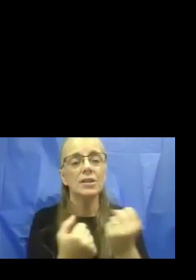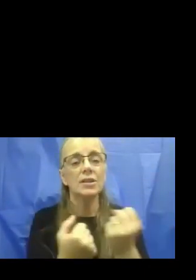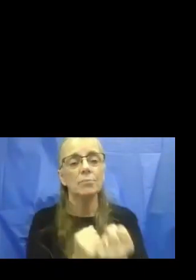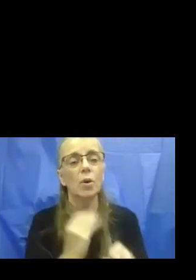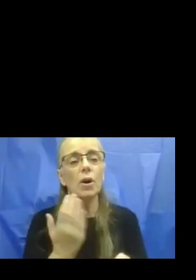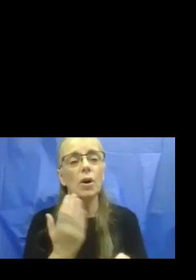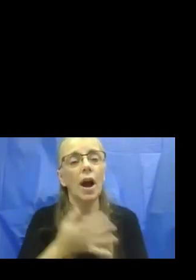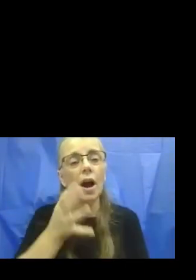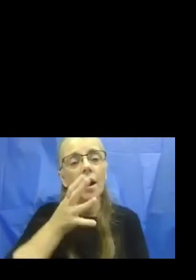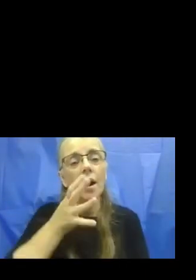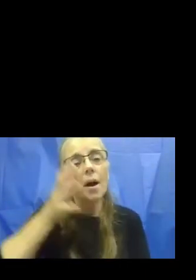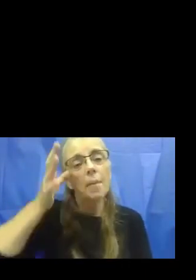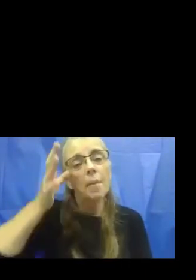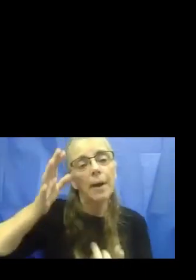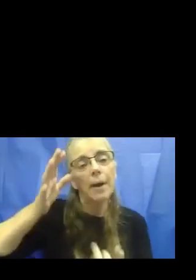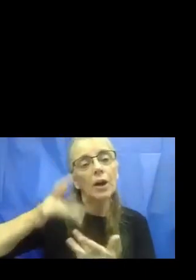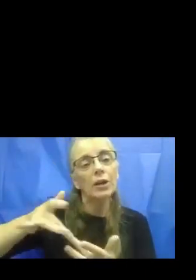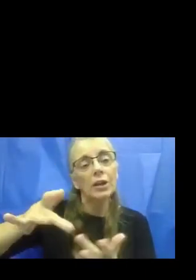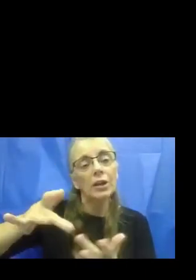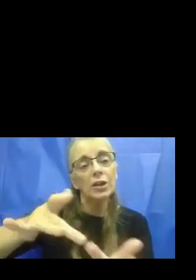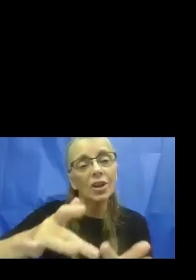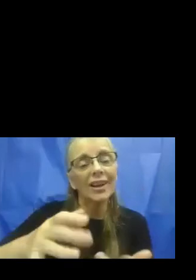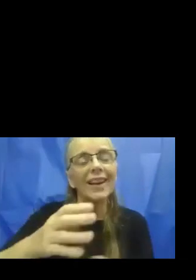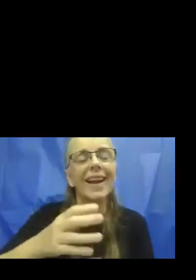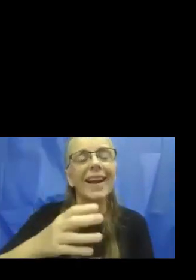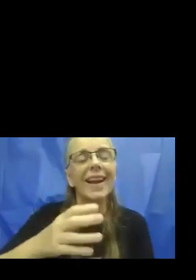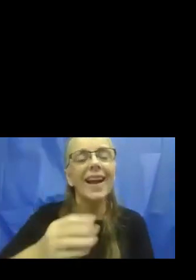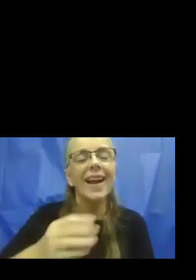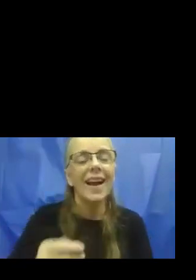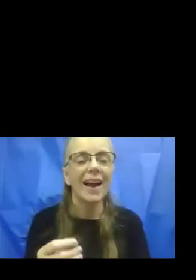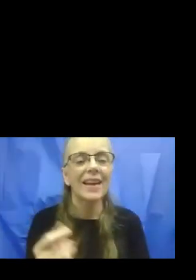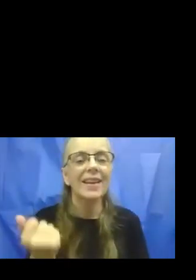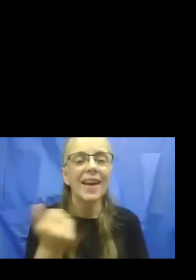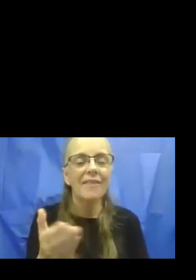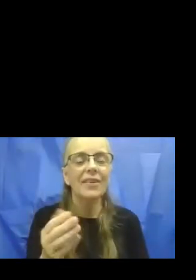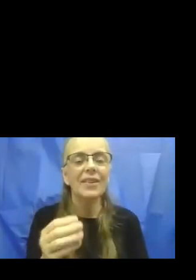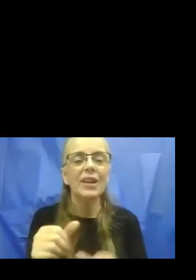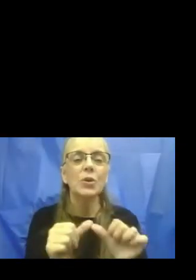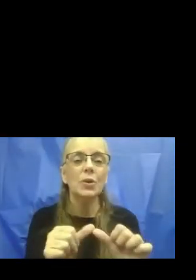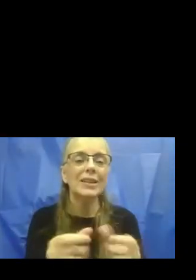you to know that we are a fan of you.